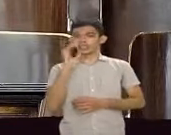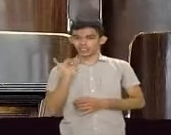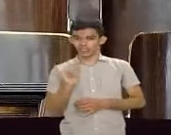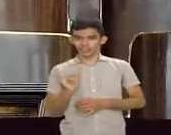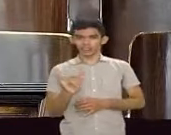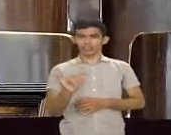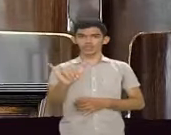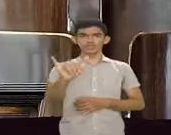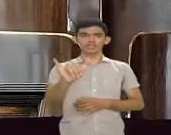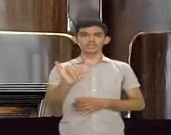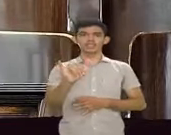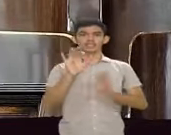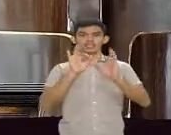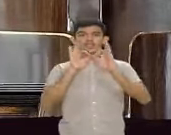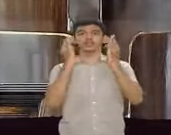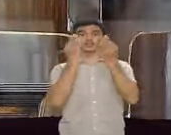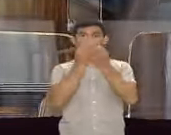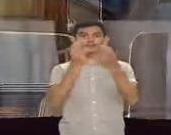family of Christ.